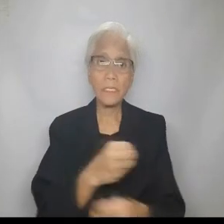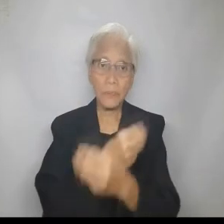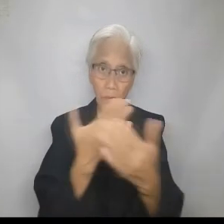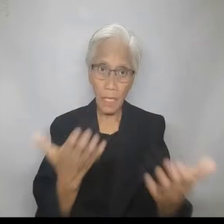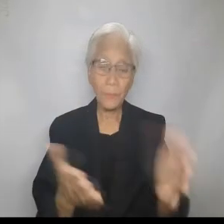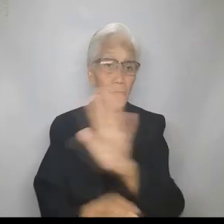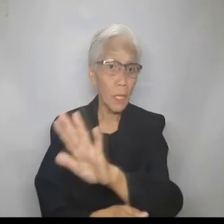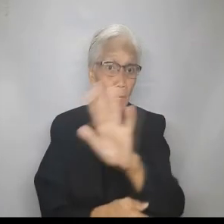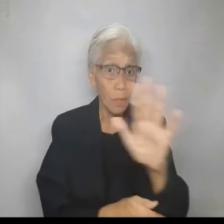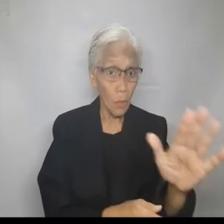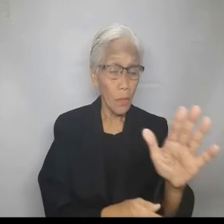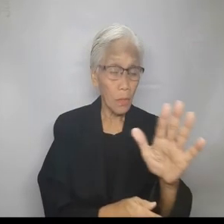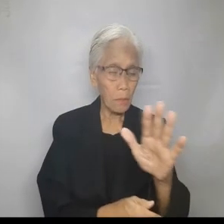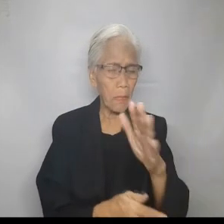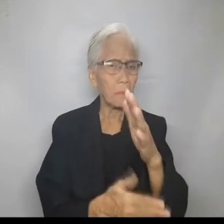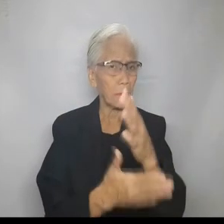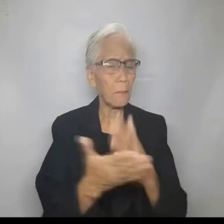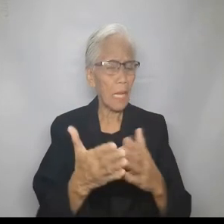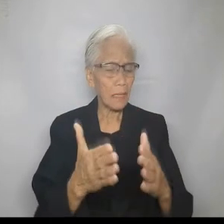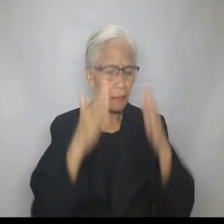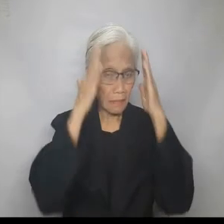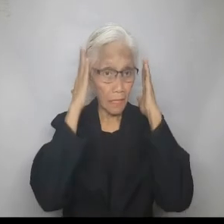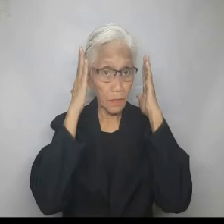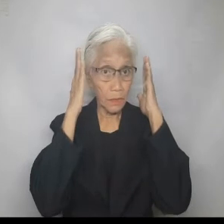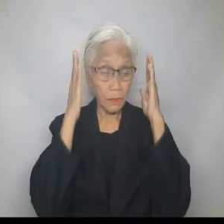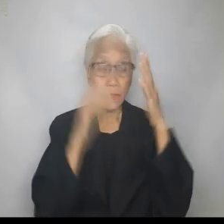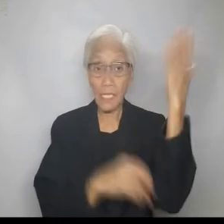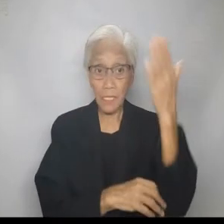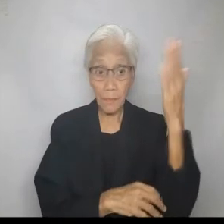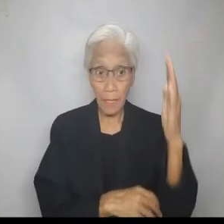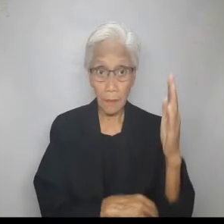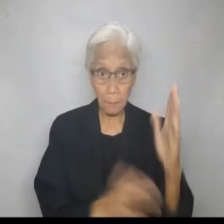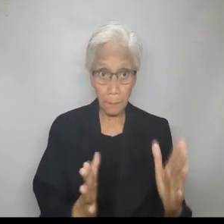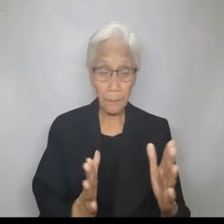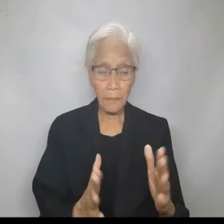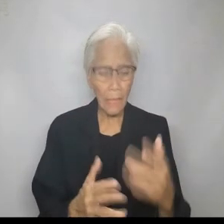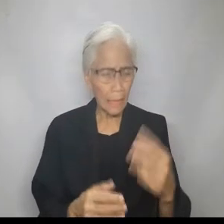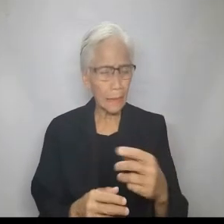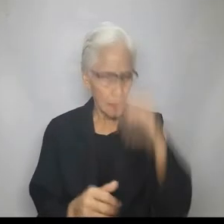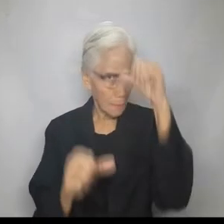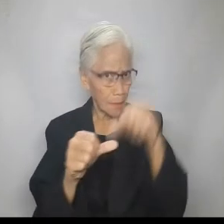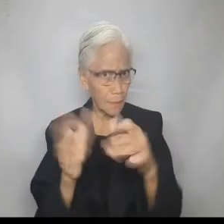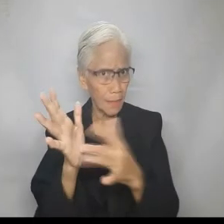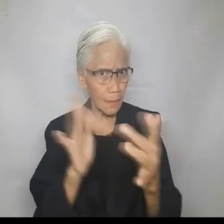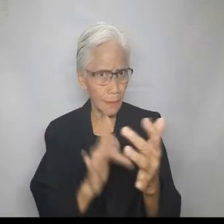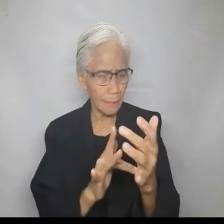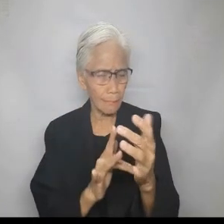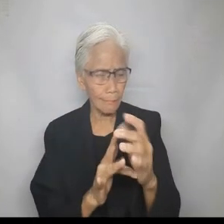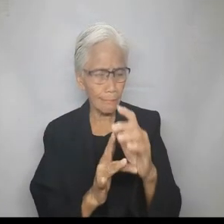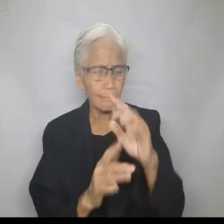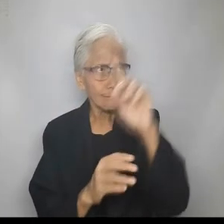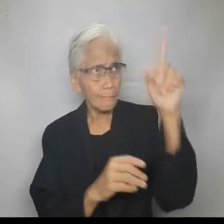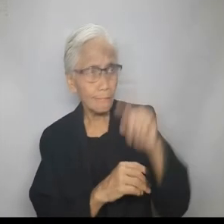rule is to give your undivided attention to the speaker. Remember how Jesus gave undivided